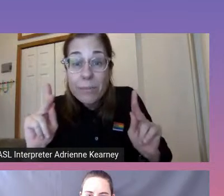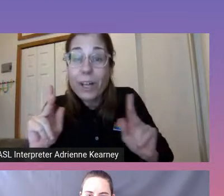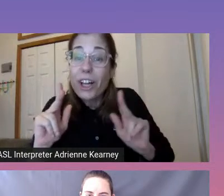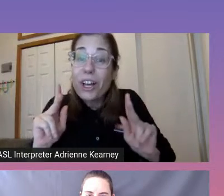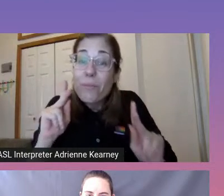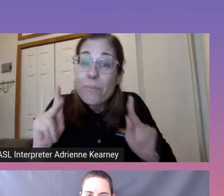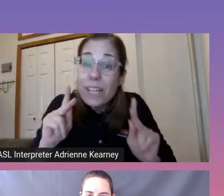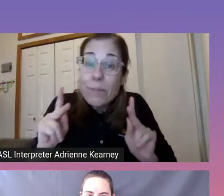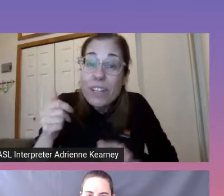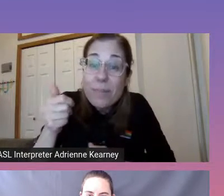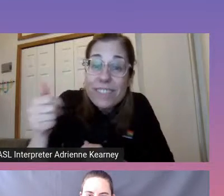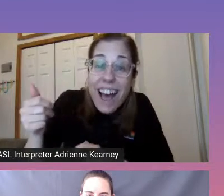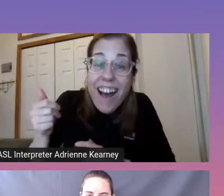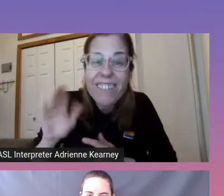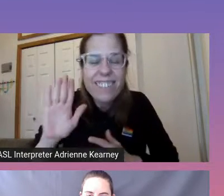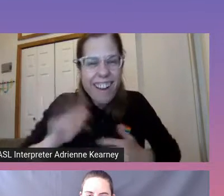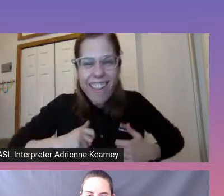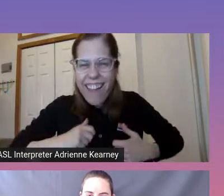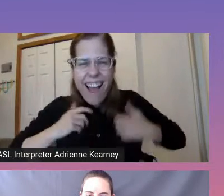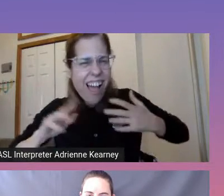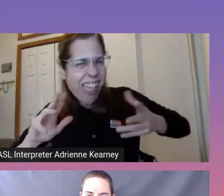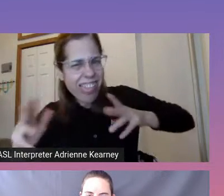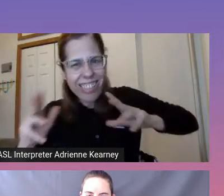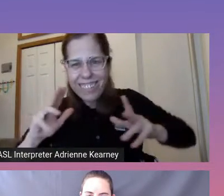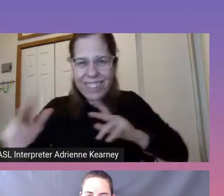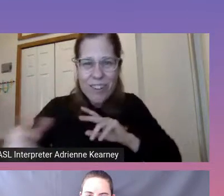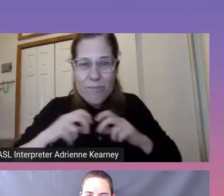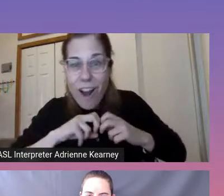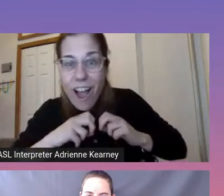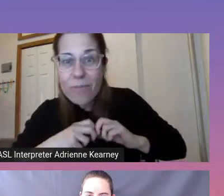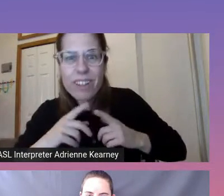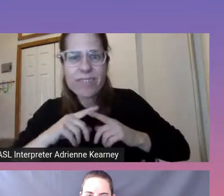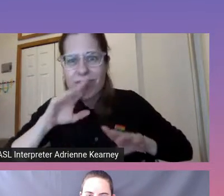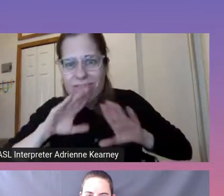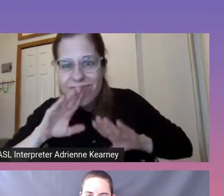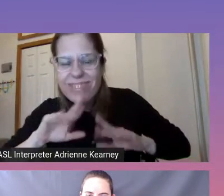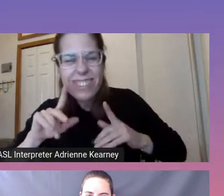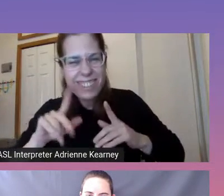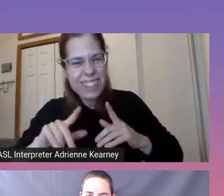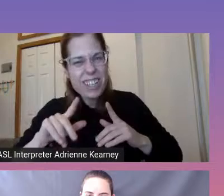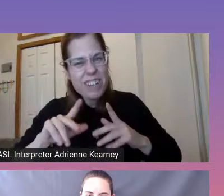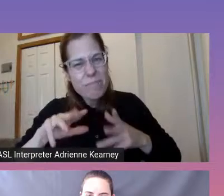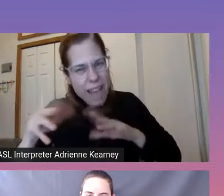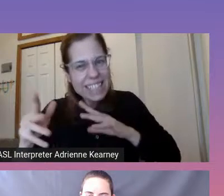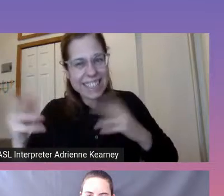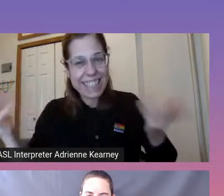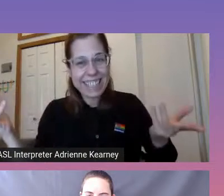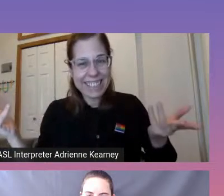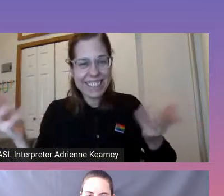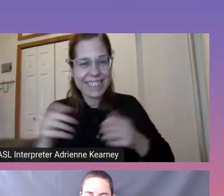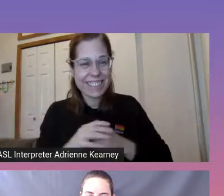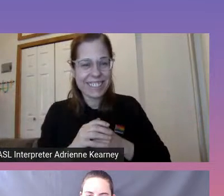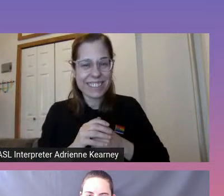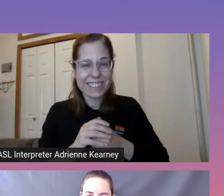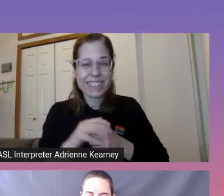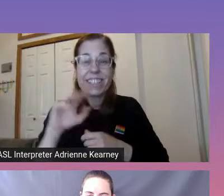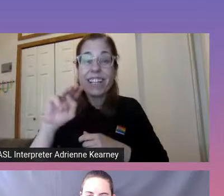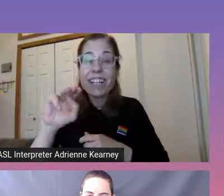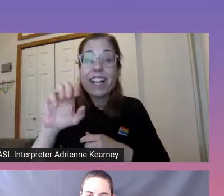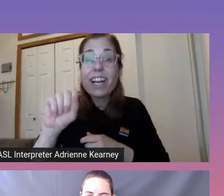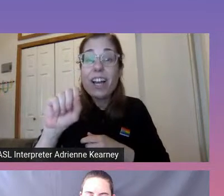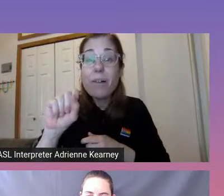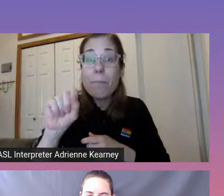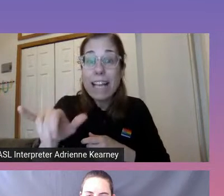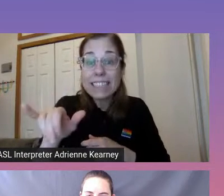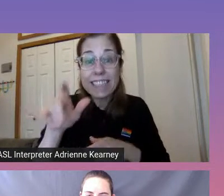No, totally. And I guess that's always the challenge, but it's part of the work. You need to get in that messy place because it's also